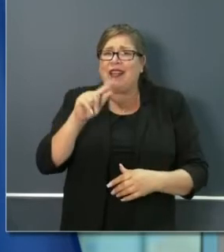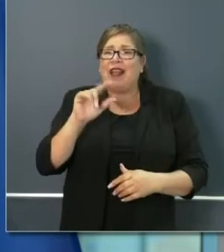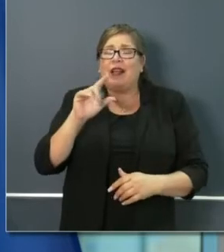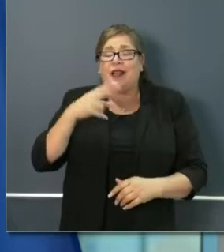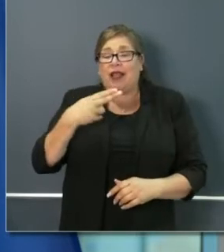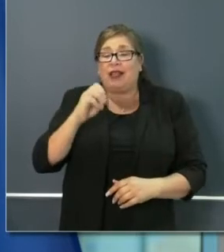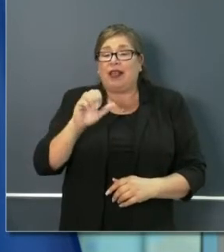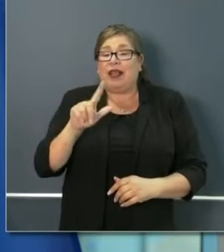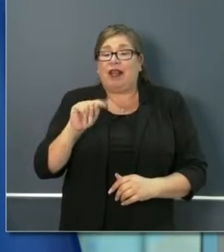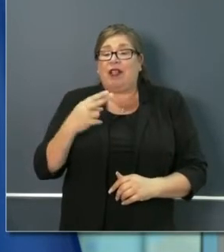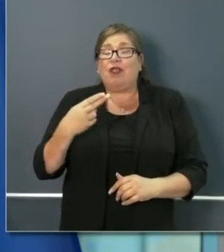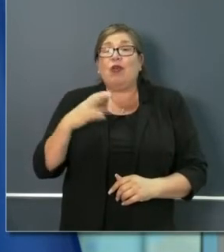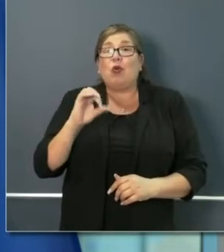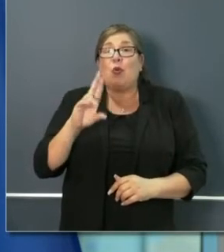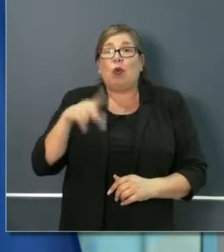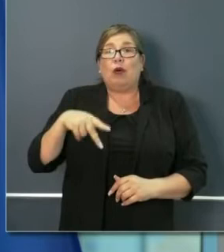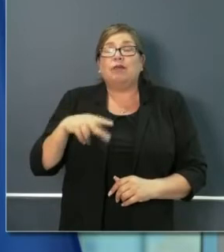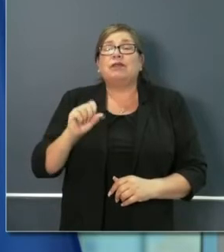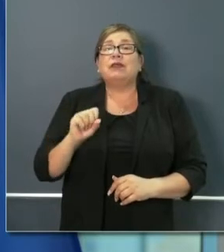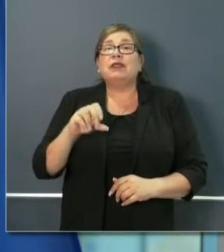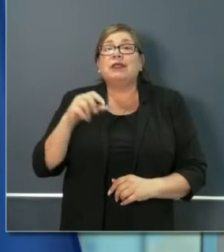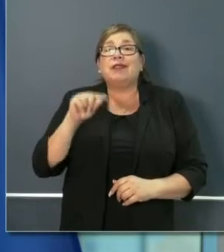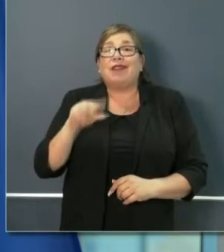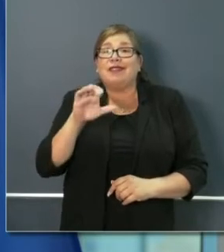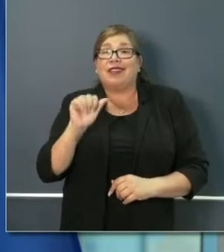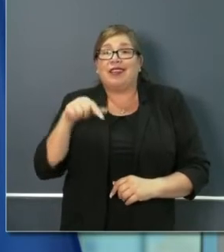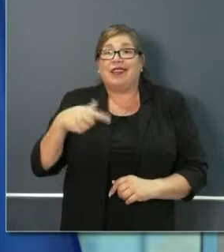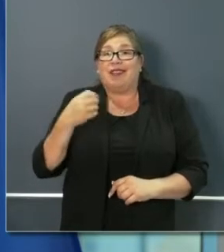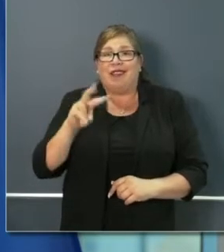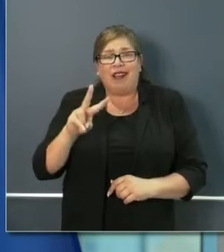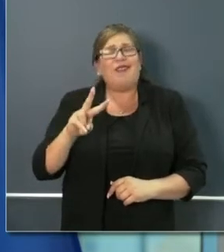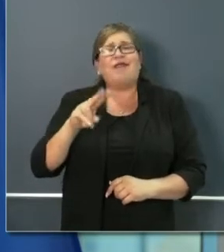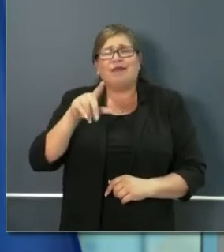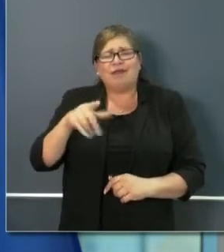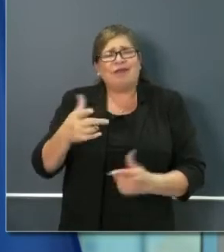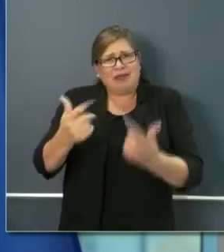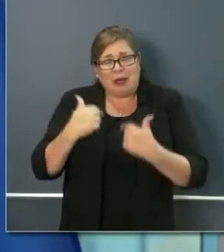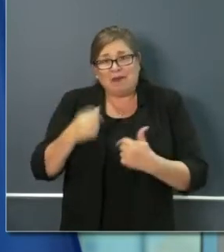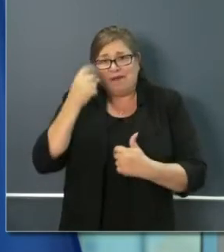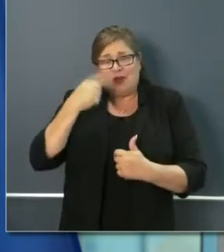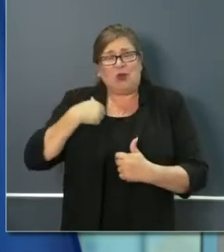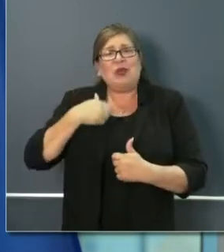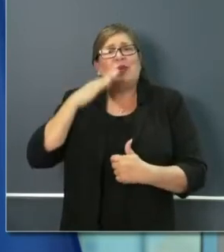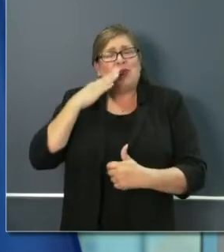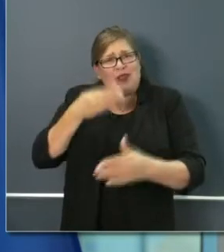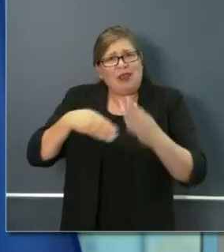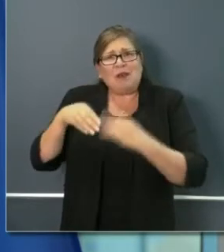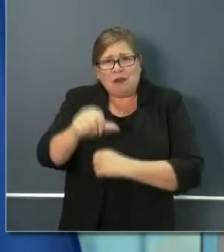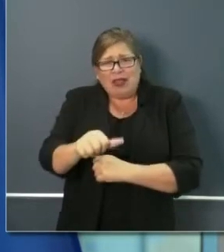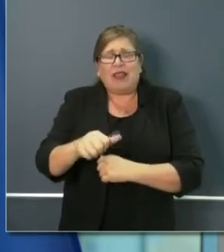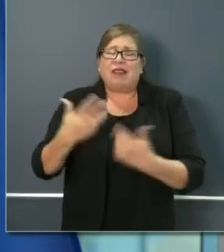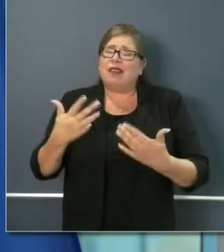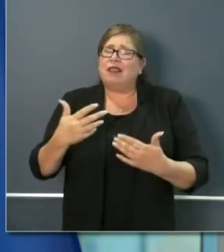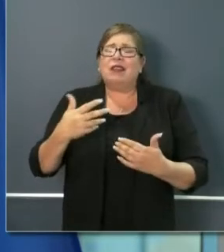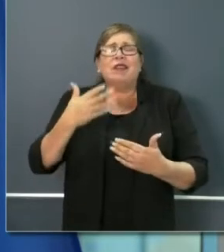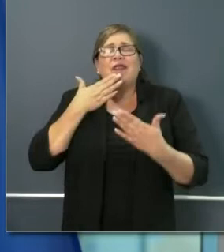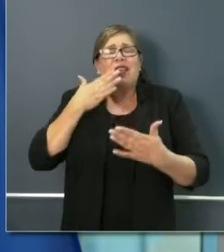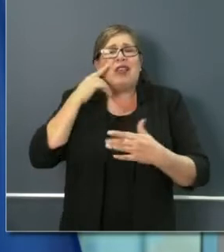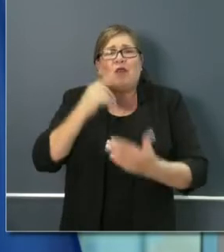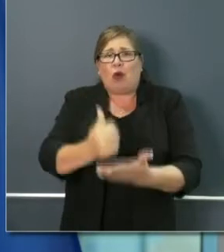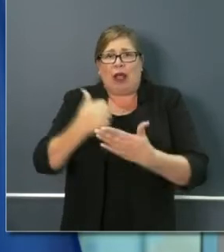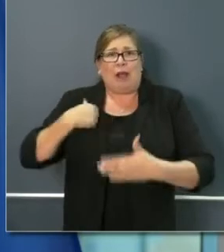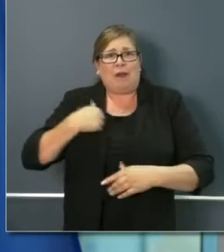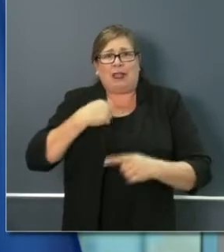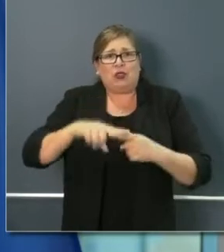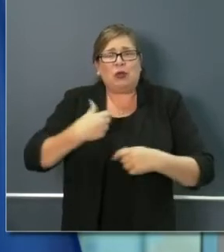healthcorps.ca.gov website and contribute your time in a compensated manner to meet this moment. We're also